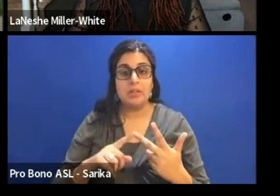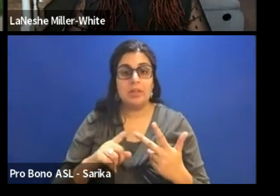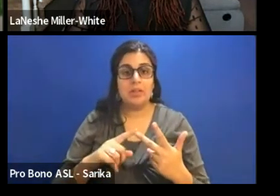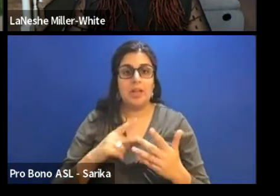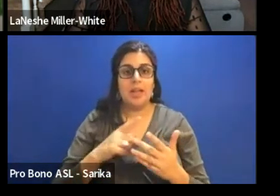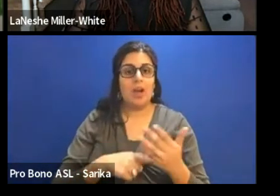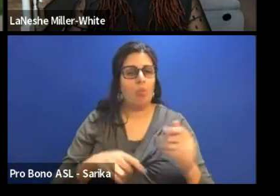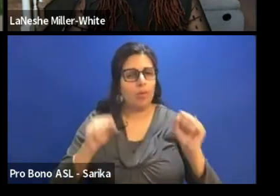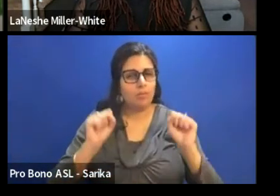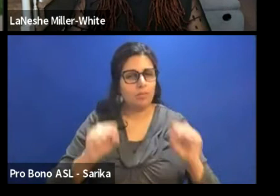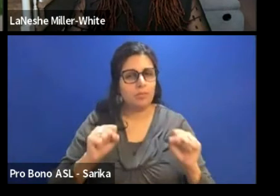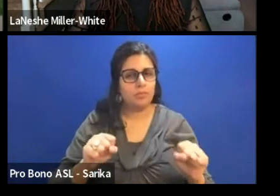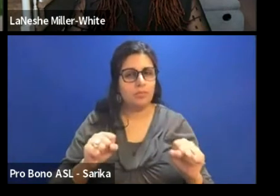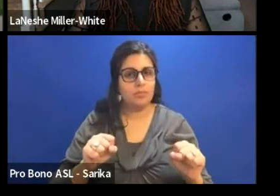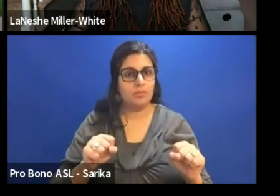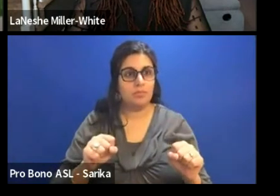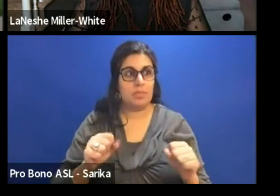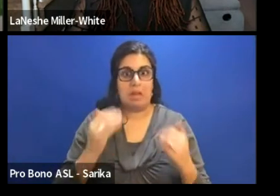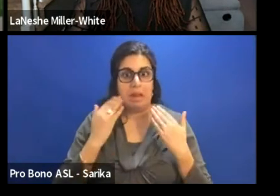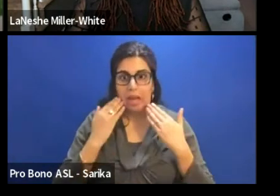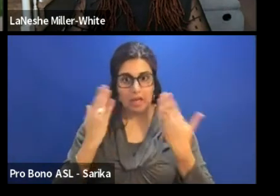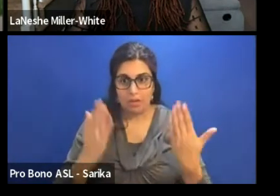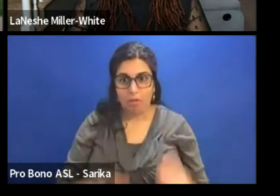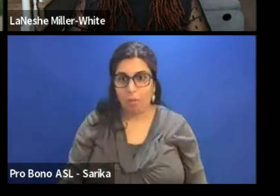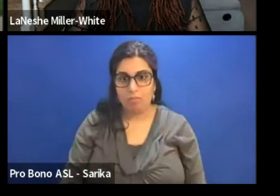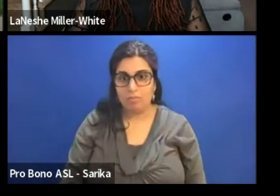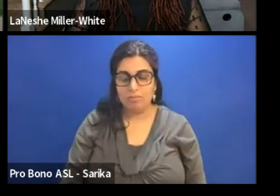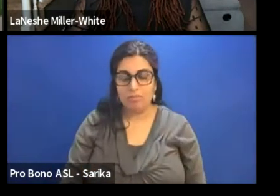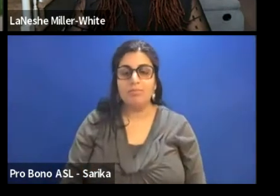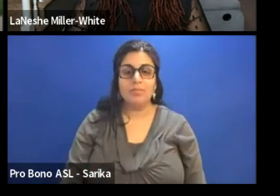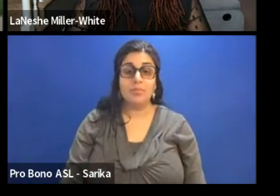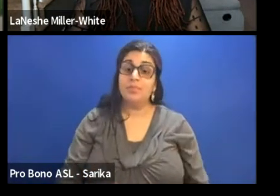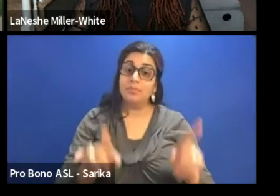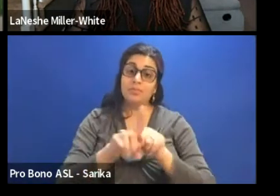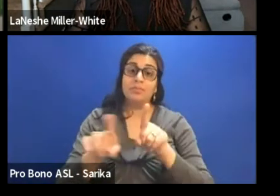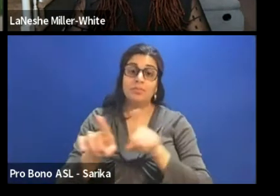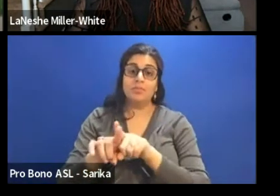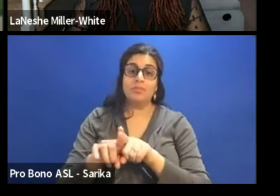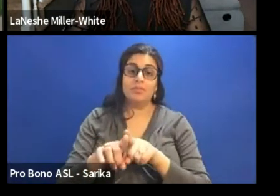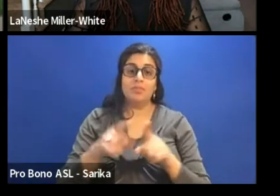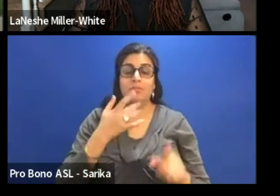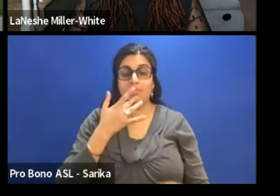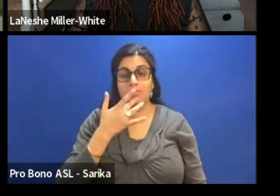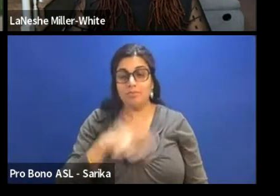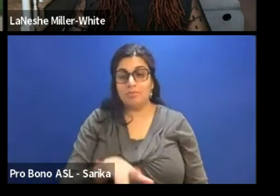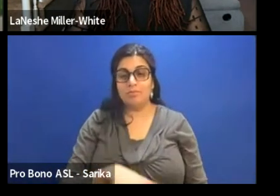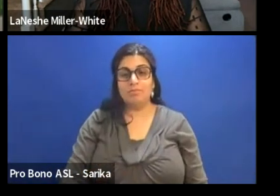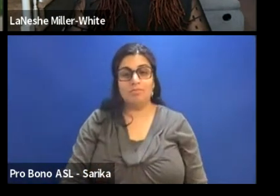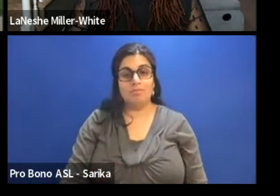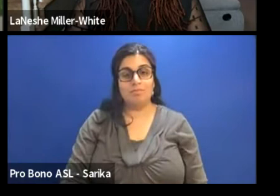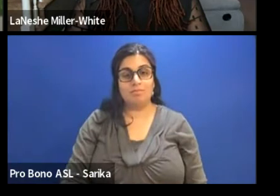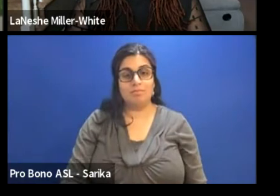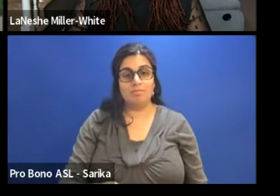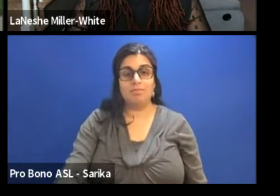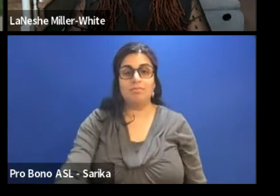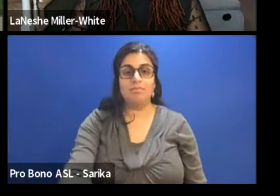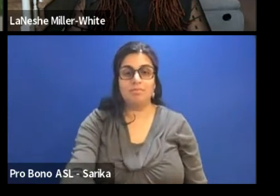do that I didn't know was possible. I also have been really lucky to have been